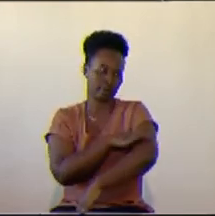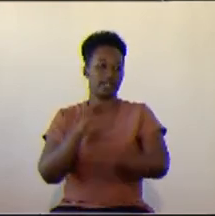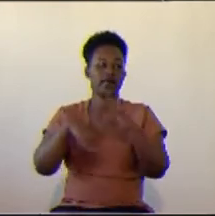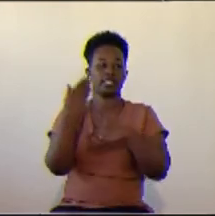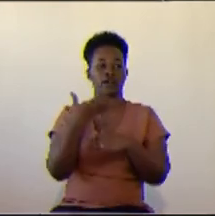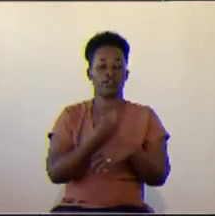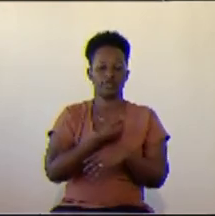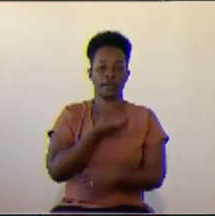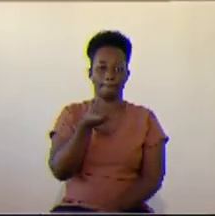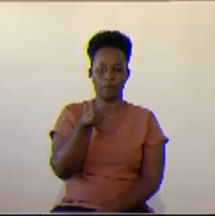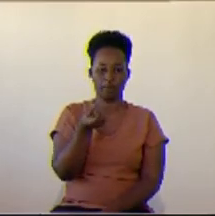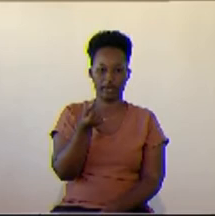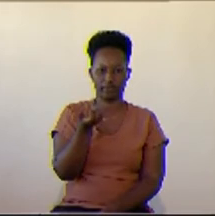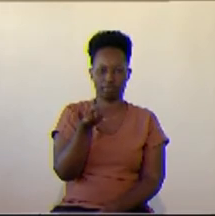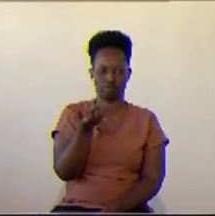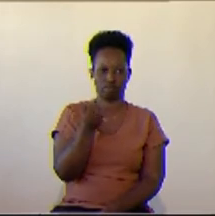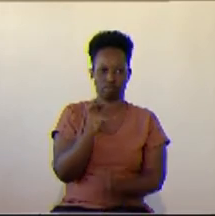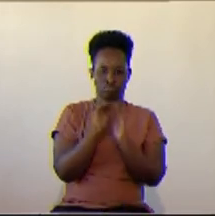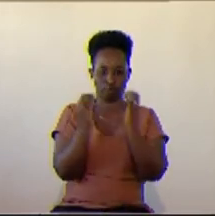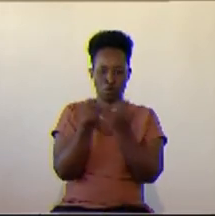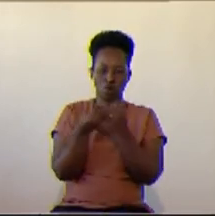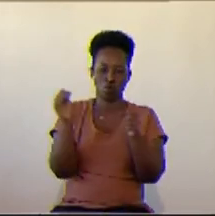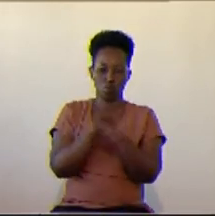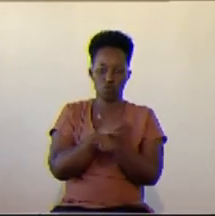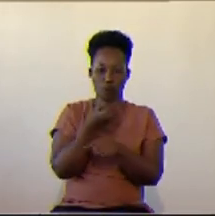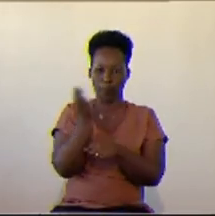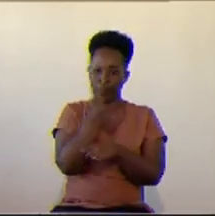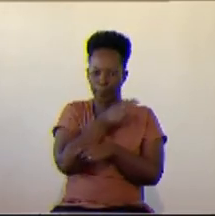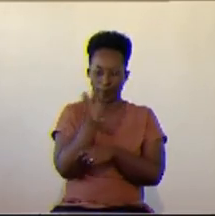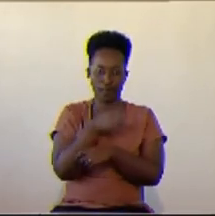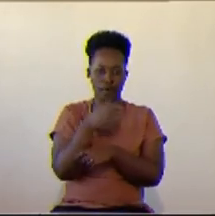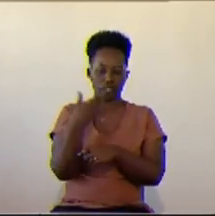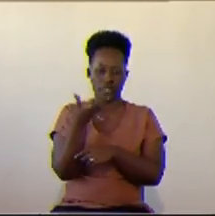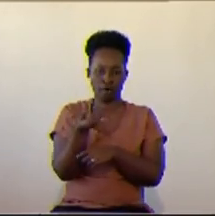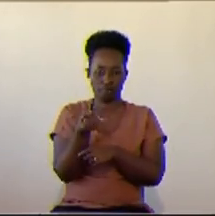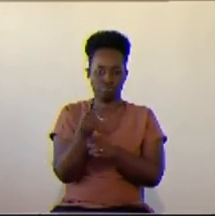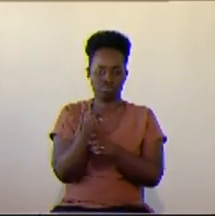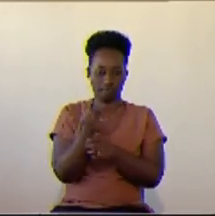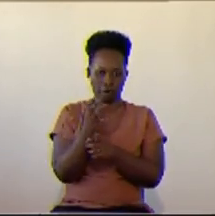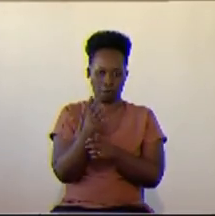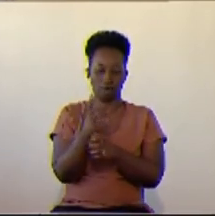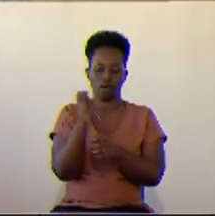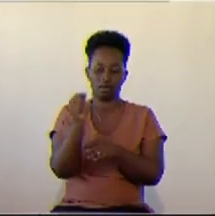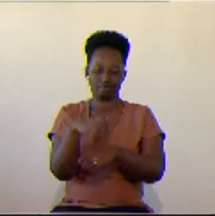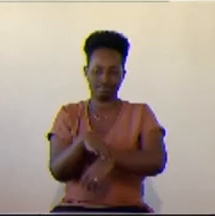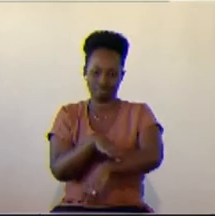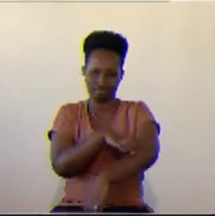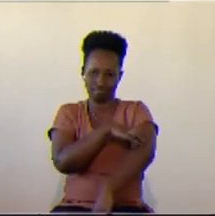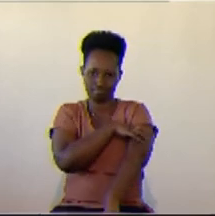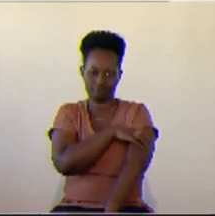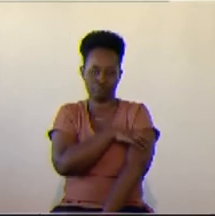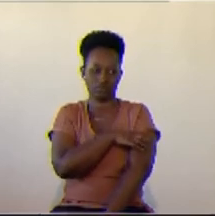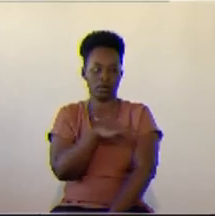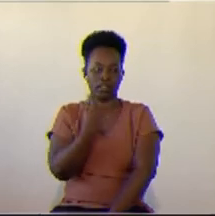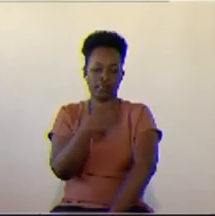a bulb, which is full of a gas. They release the gas, and the gas goes into the cuff so that it